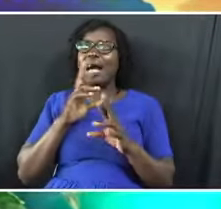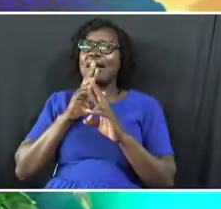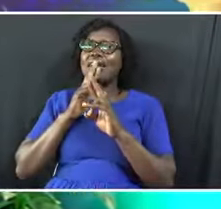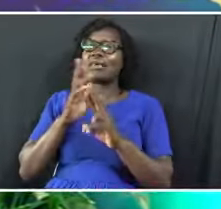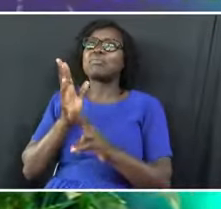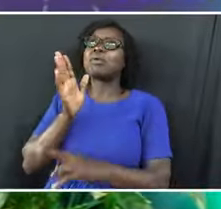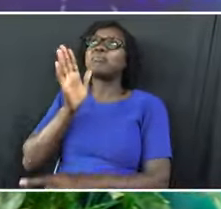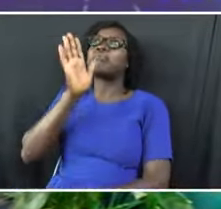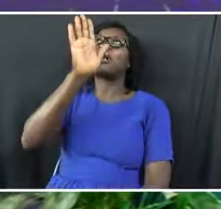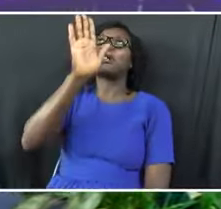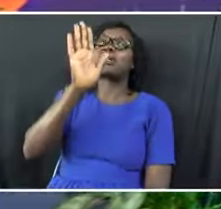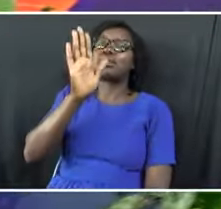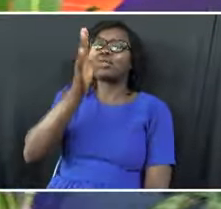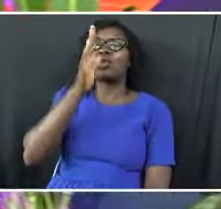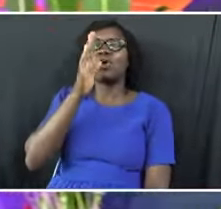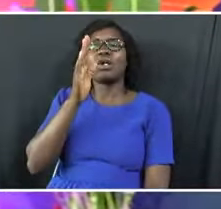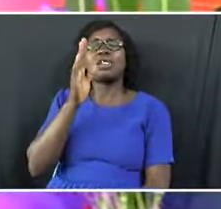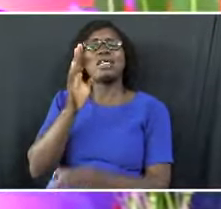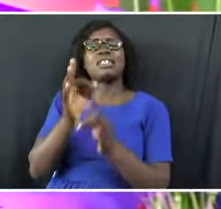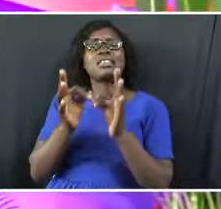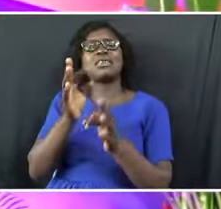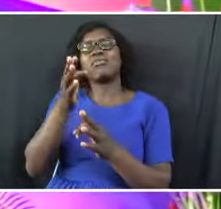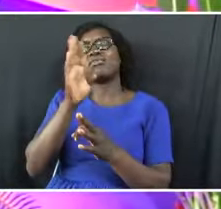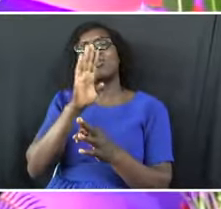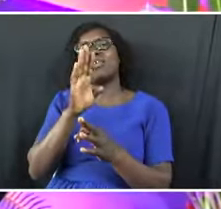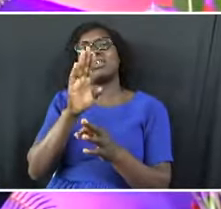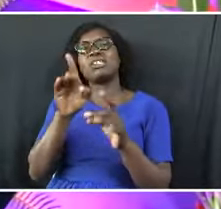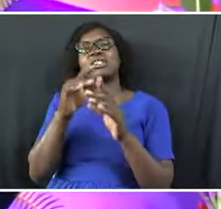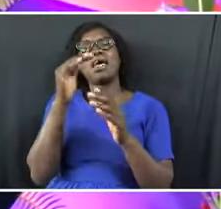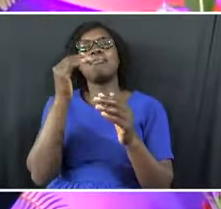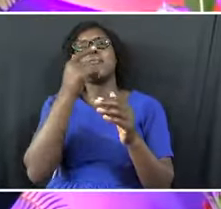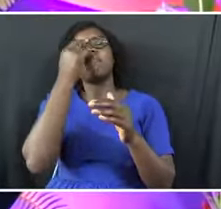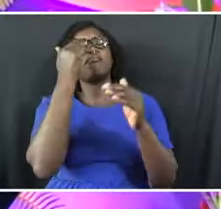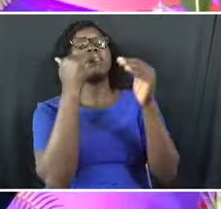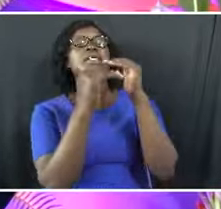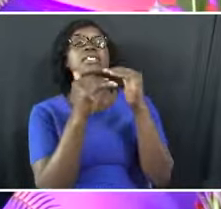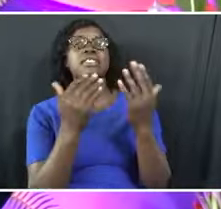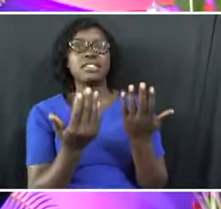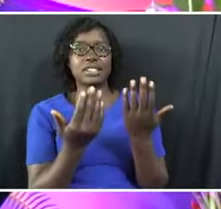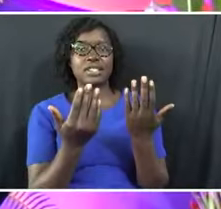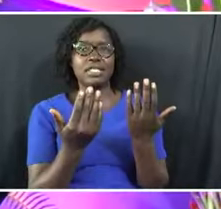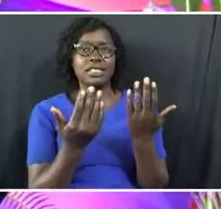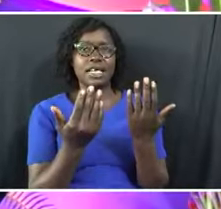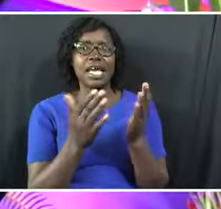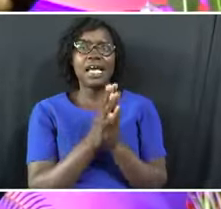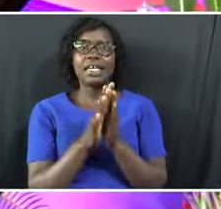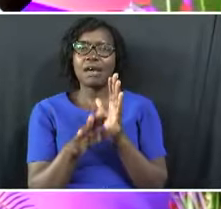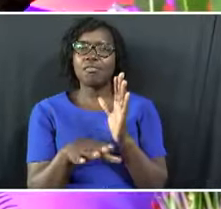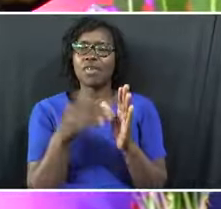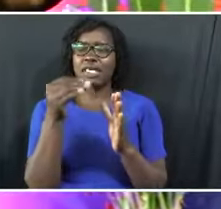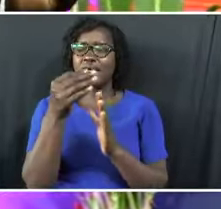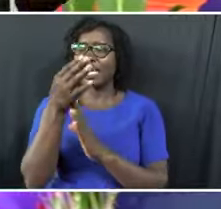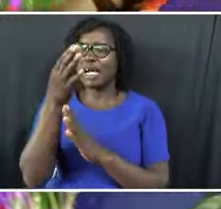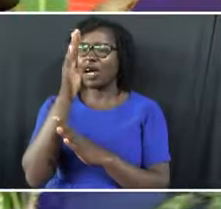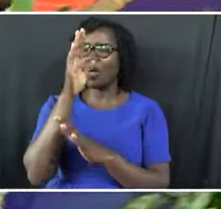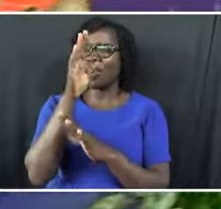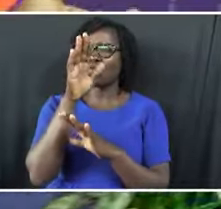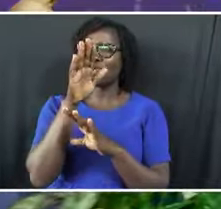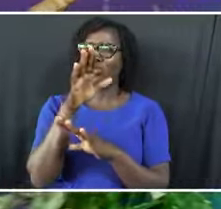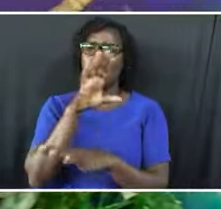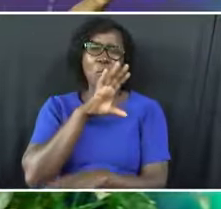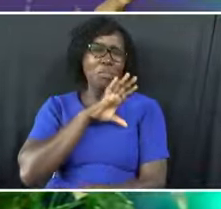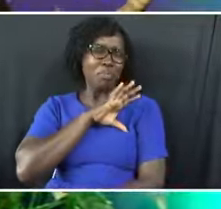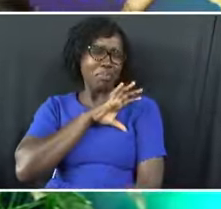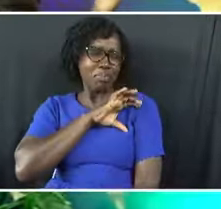to God as if God was of his age. And I'm finding a God who is, you know, so